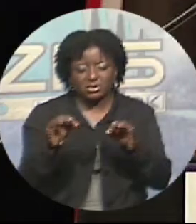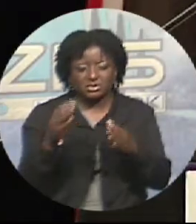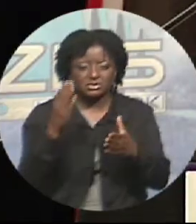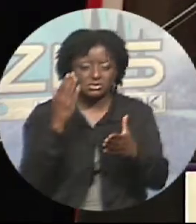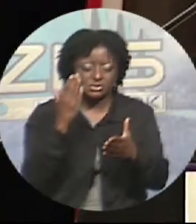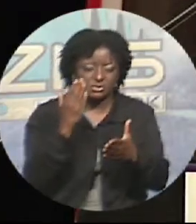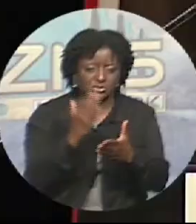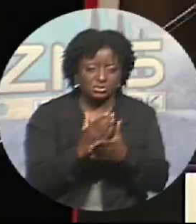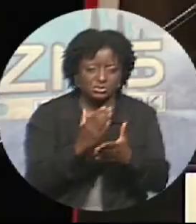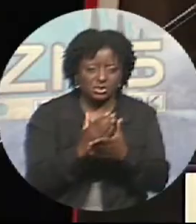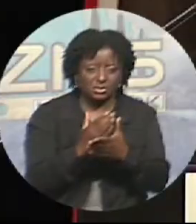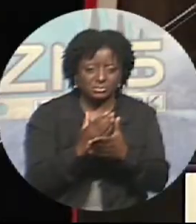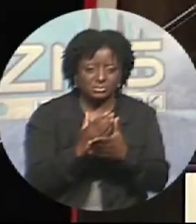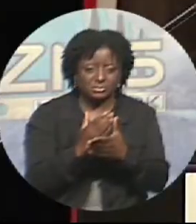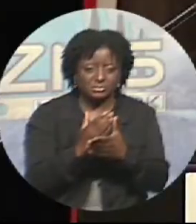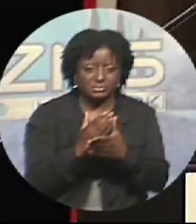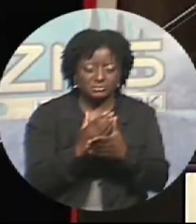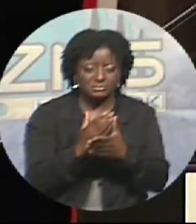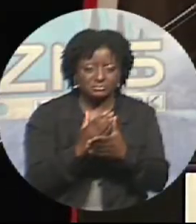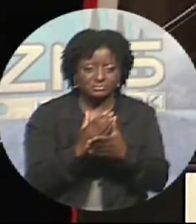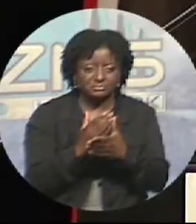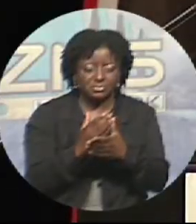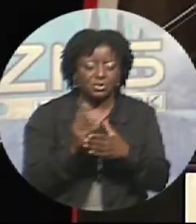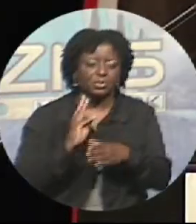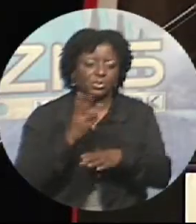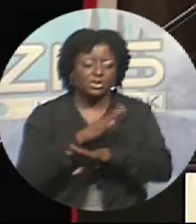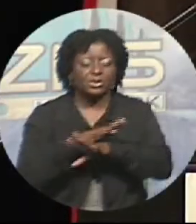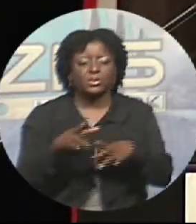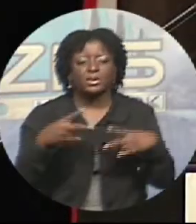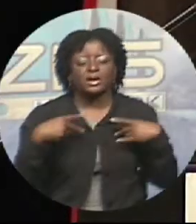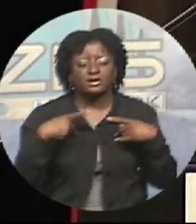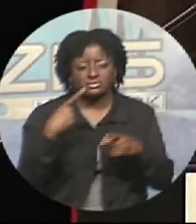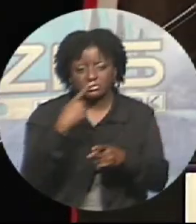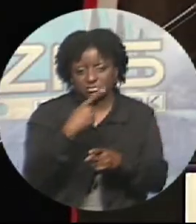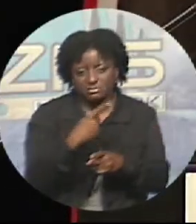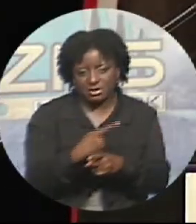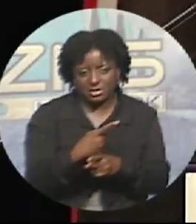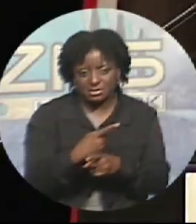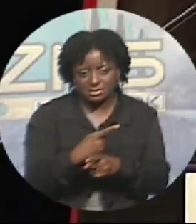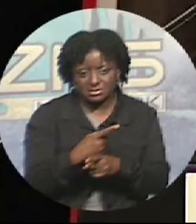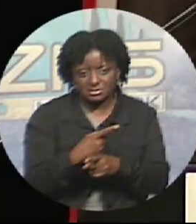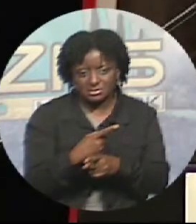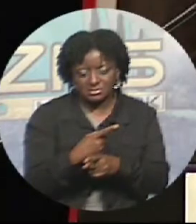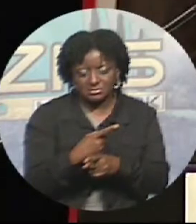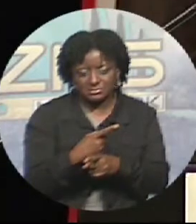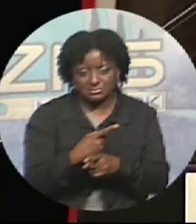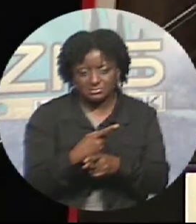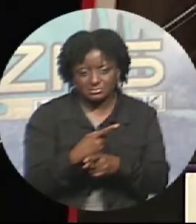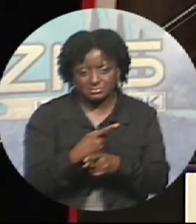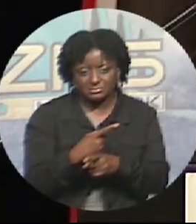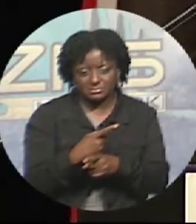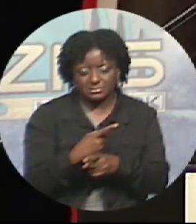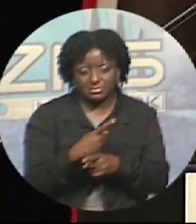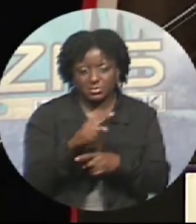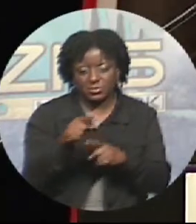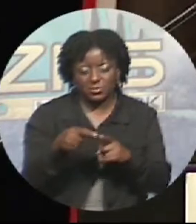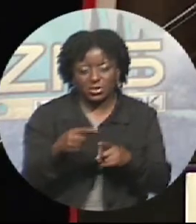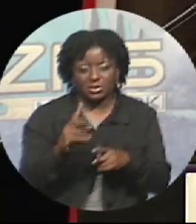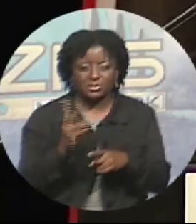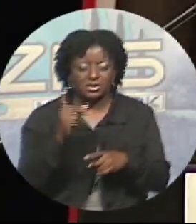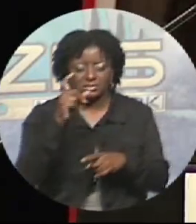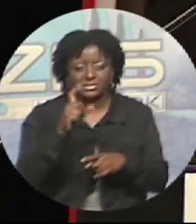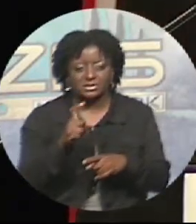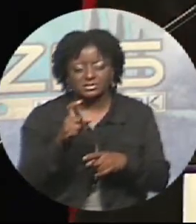madness. We don't have the right when it comes to solving and challenge the challenges of our